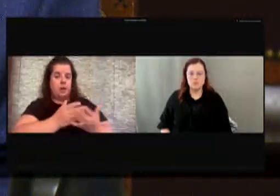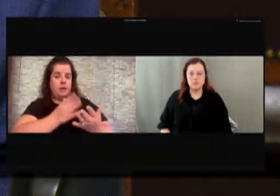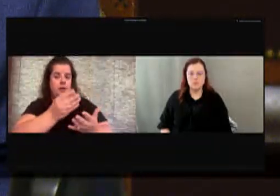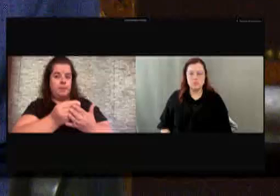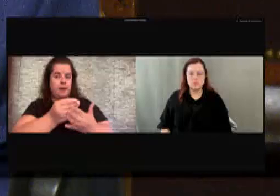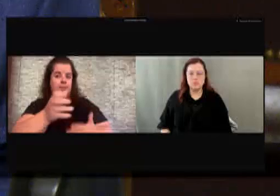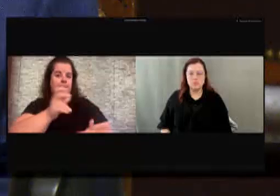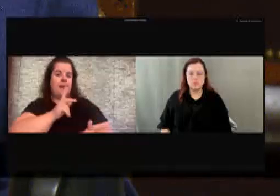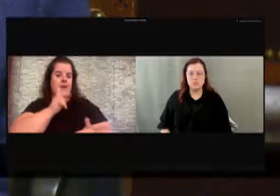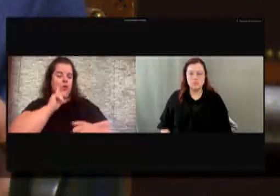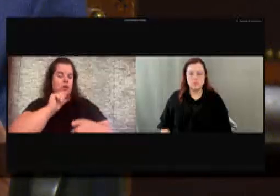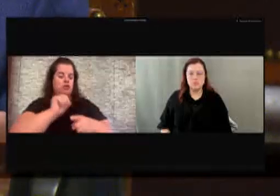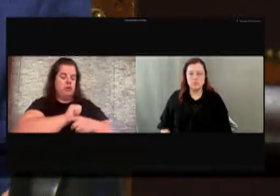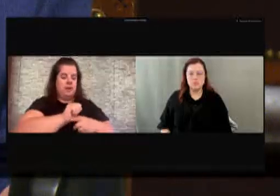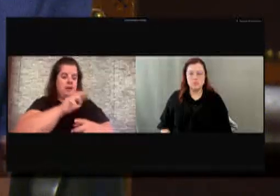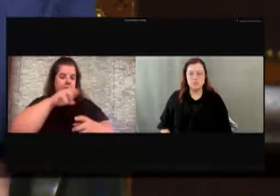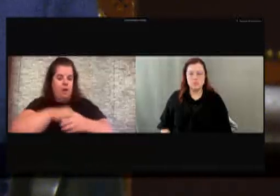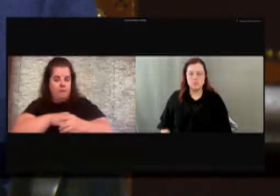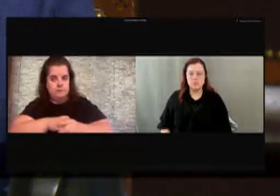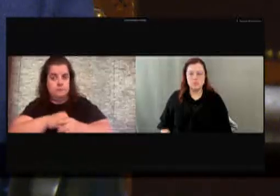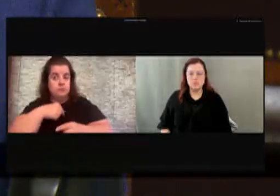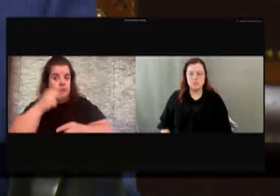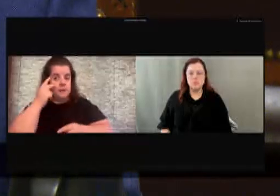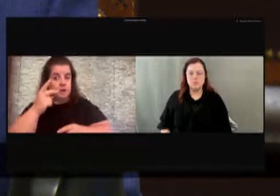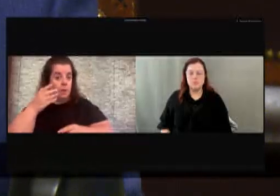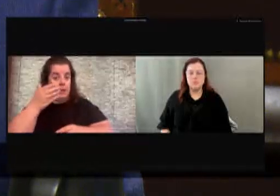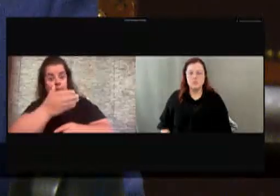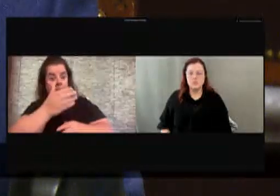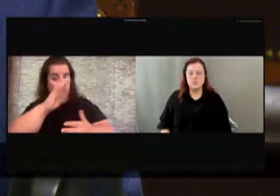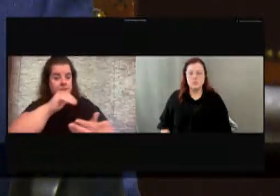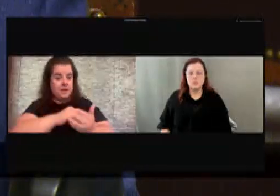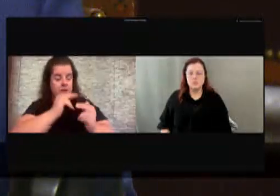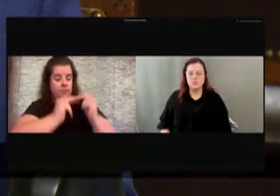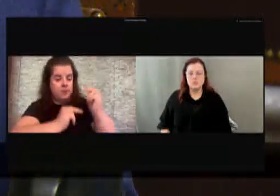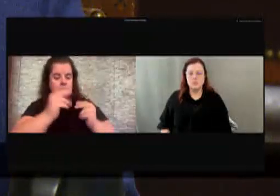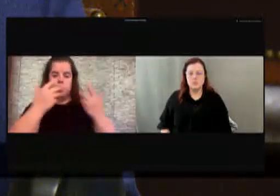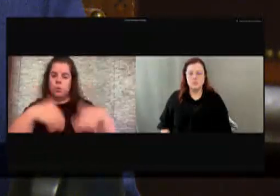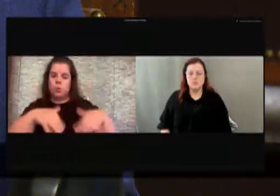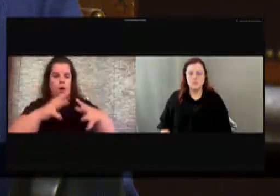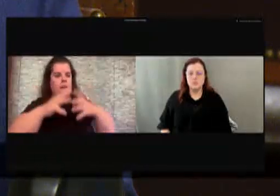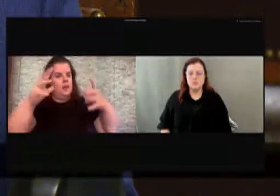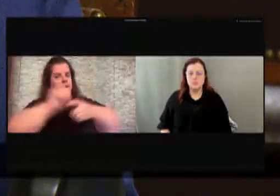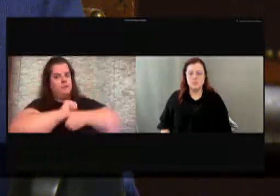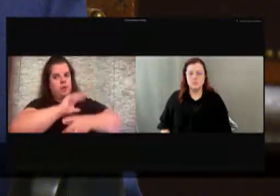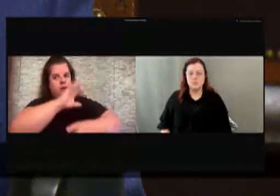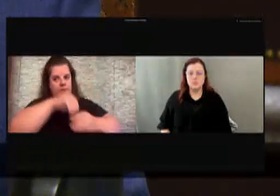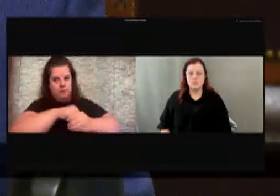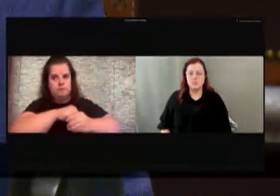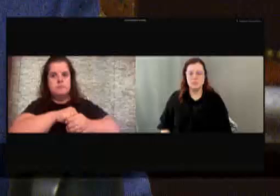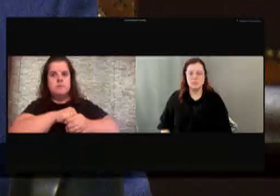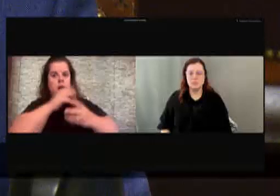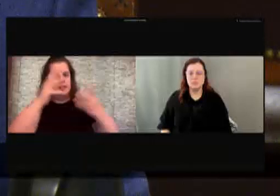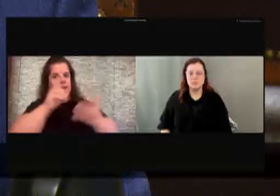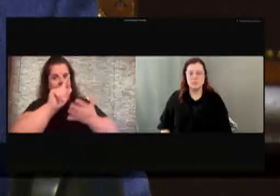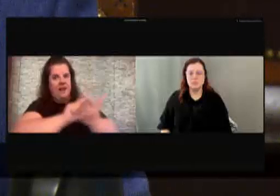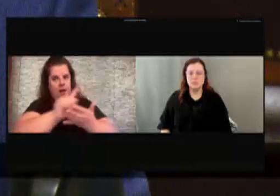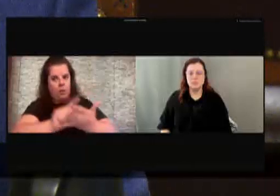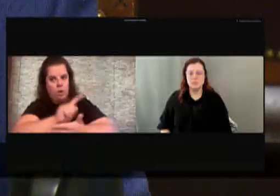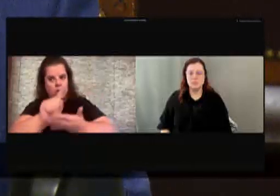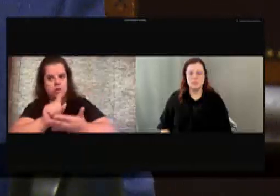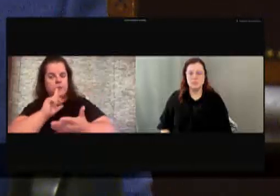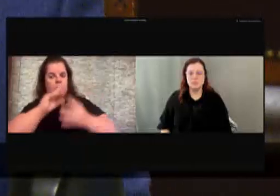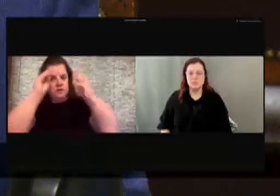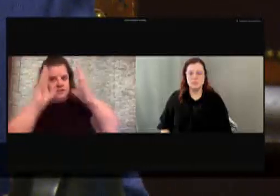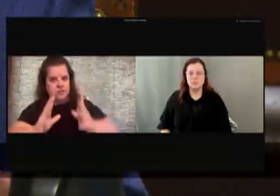that goes into that. And as I saw out at the training facility, there's a lot of training that goes into that. So a lot of hours for our instructors to